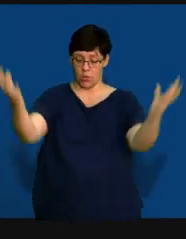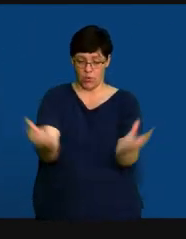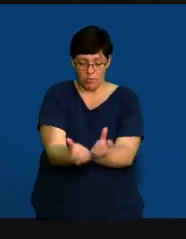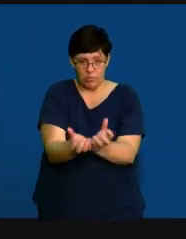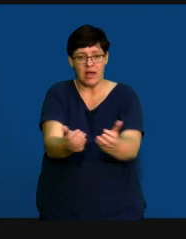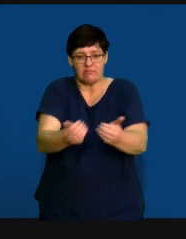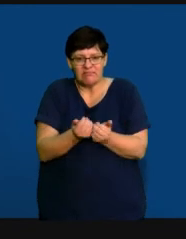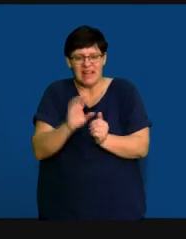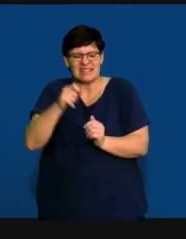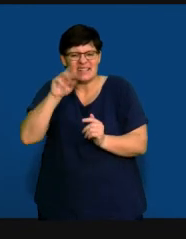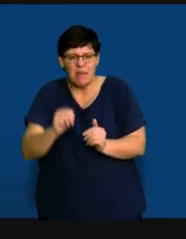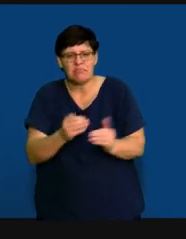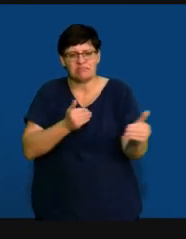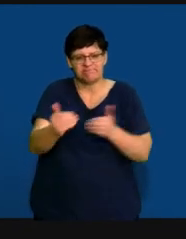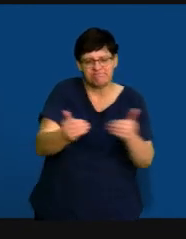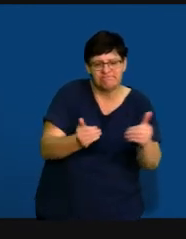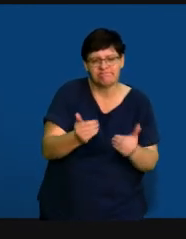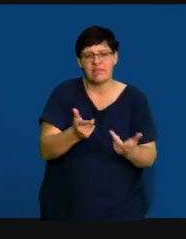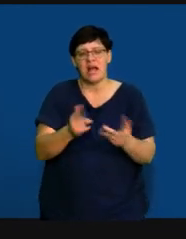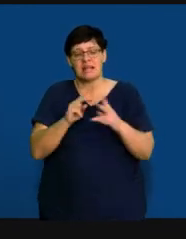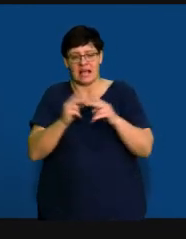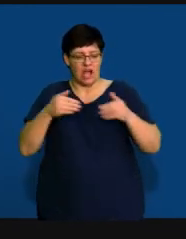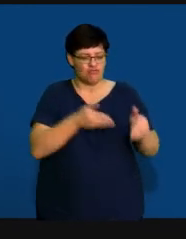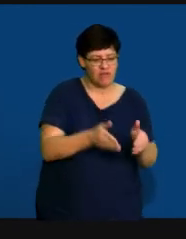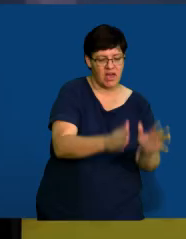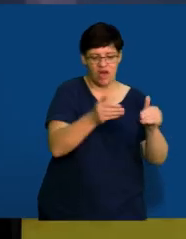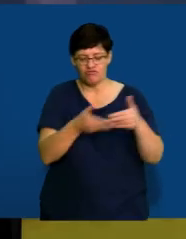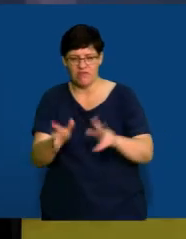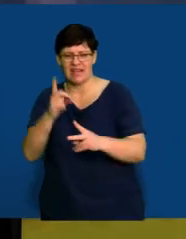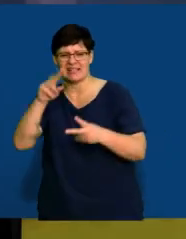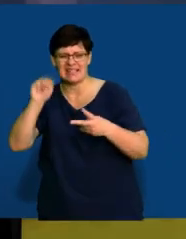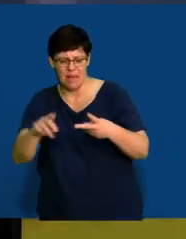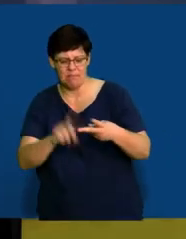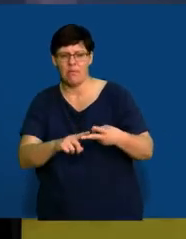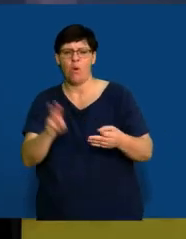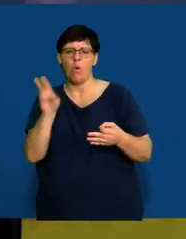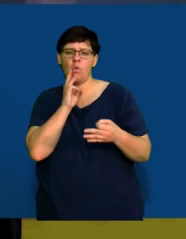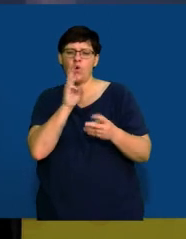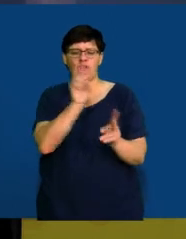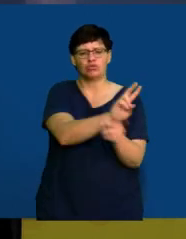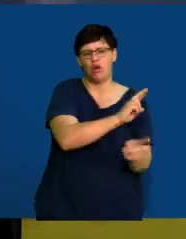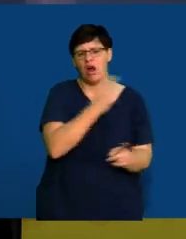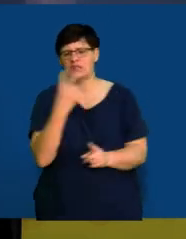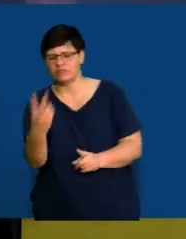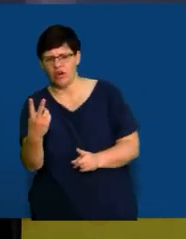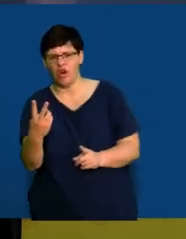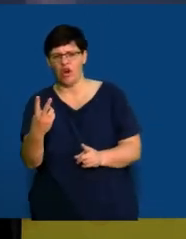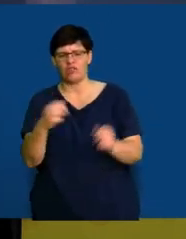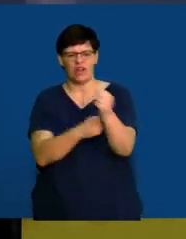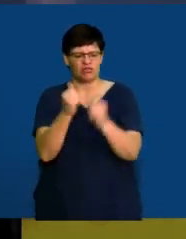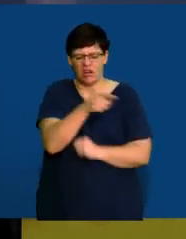Africa is managing all the river systems, the dams, the water transfer schemes, and are